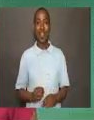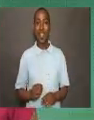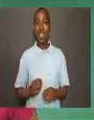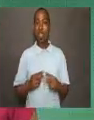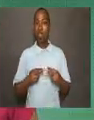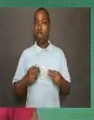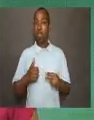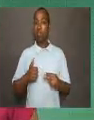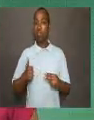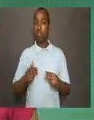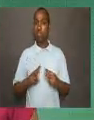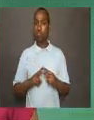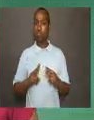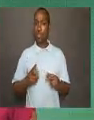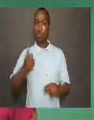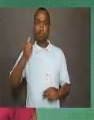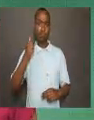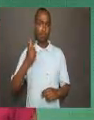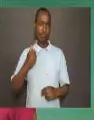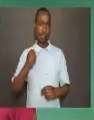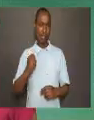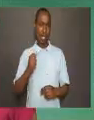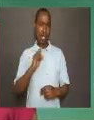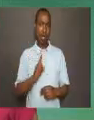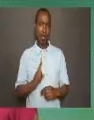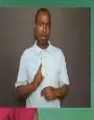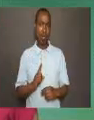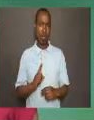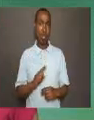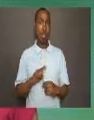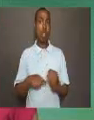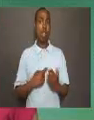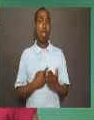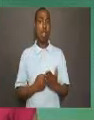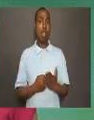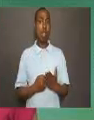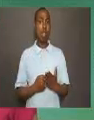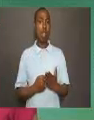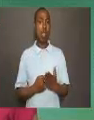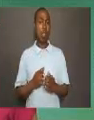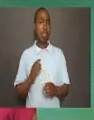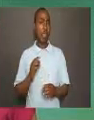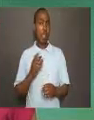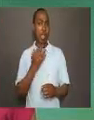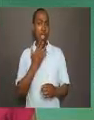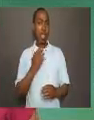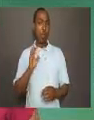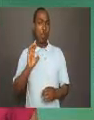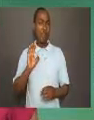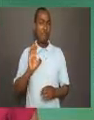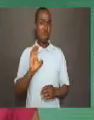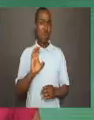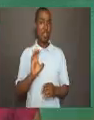artery is very strong, which supports and maintains the pressure of the